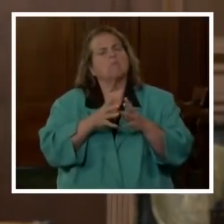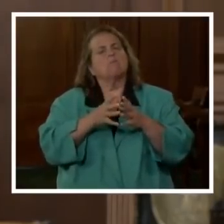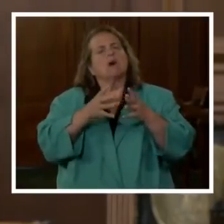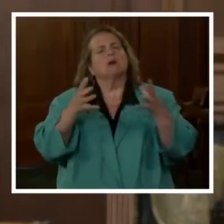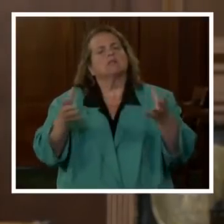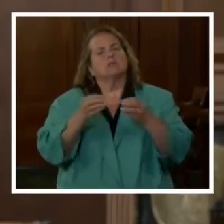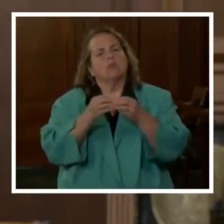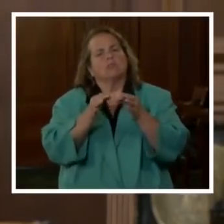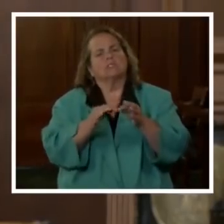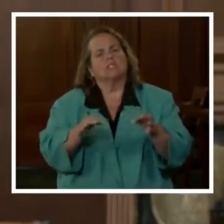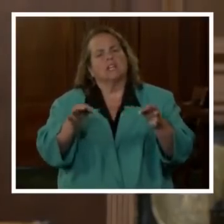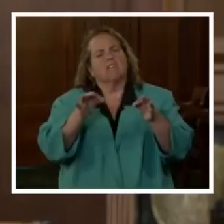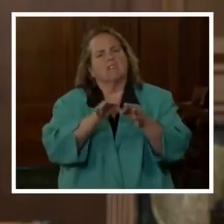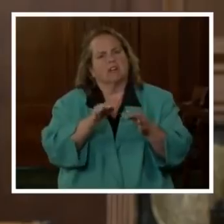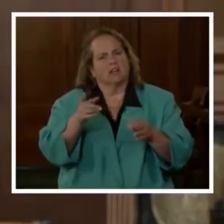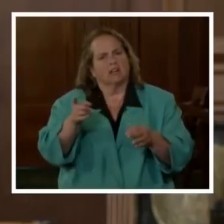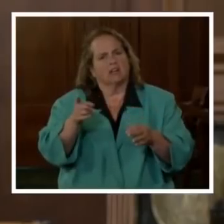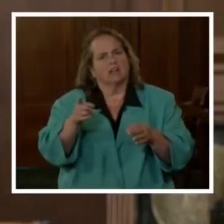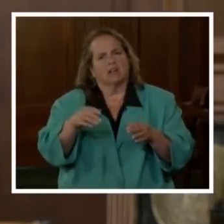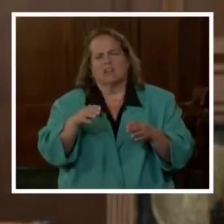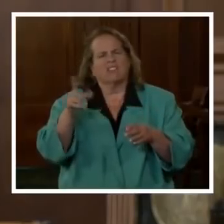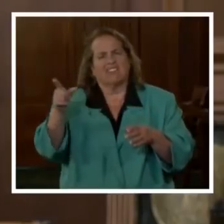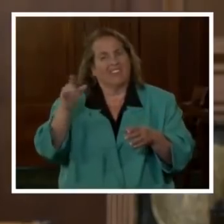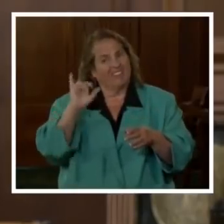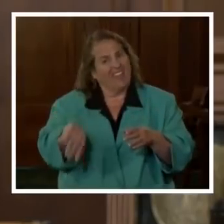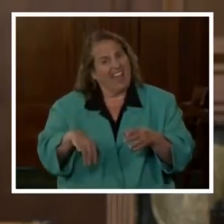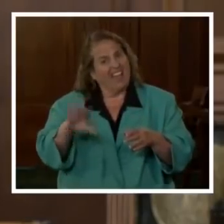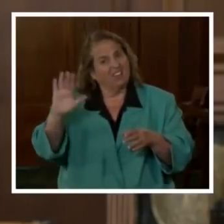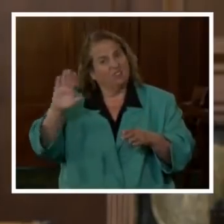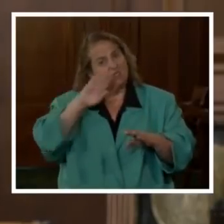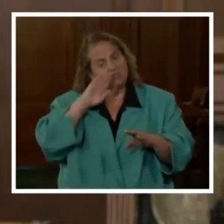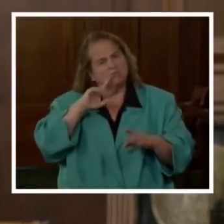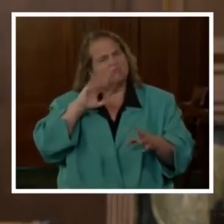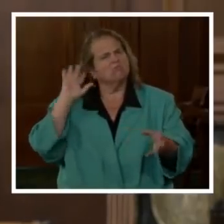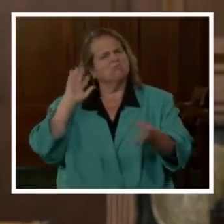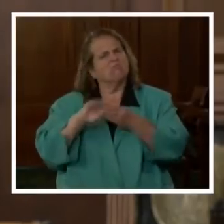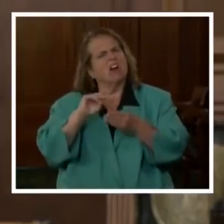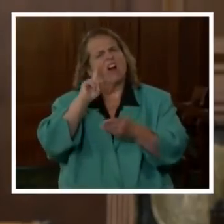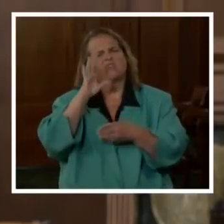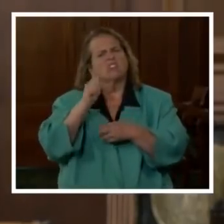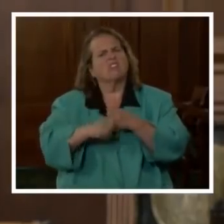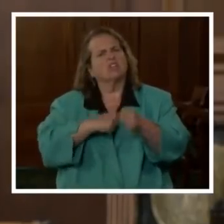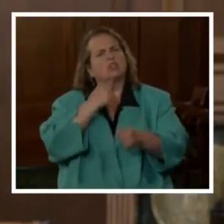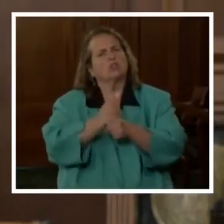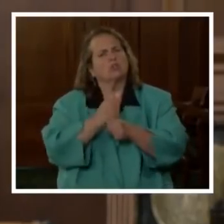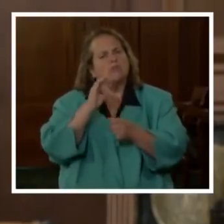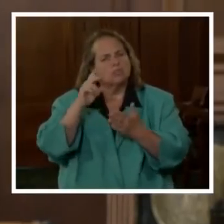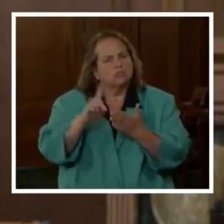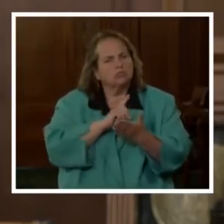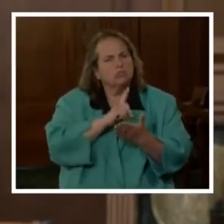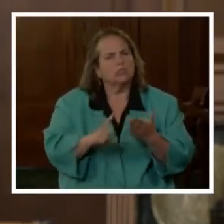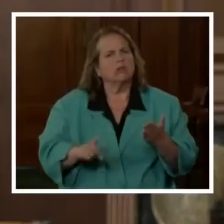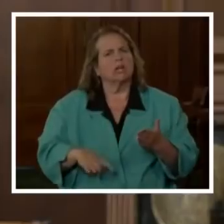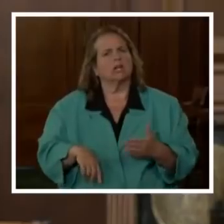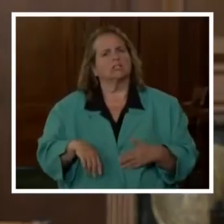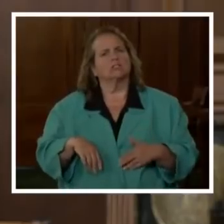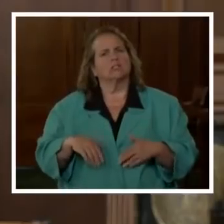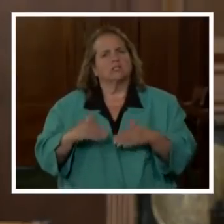more significant, based on hundreds of years of discrimination, of segregation,